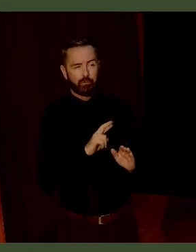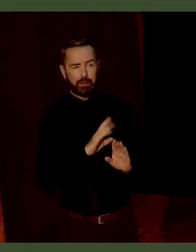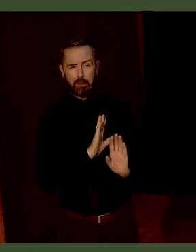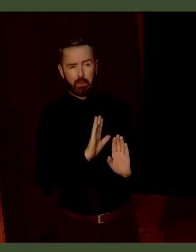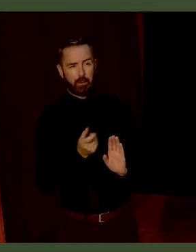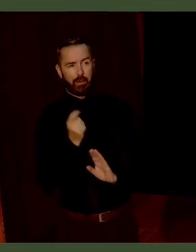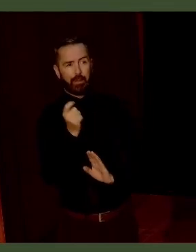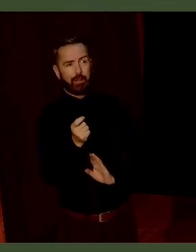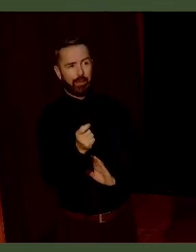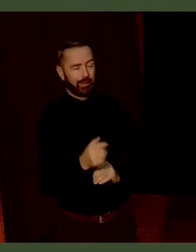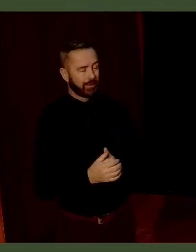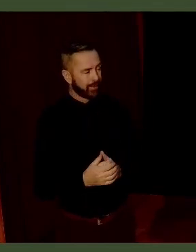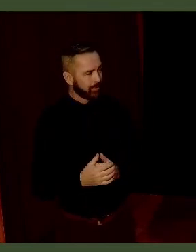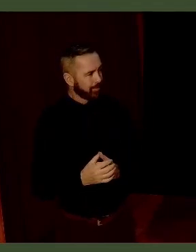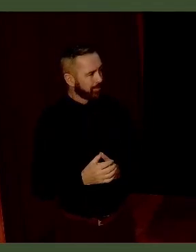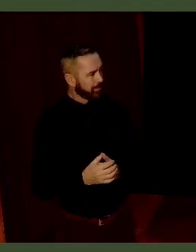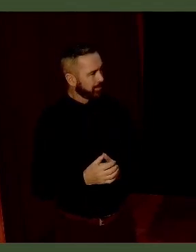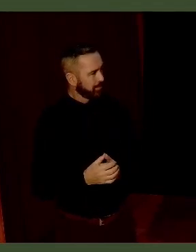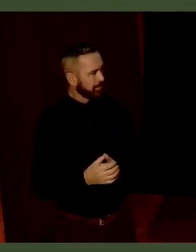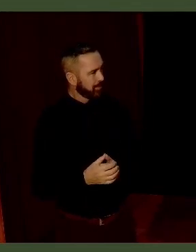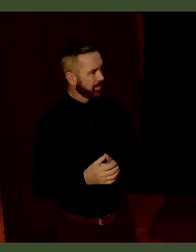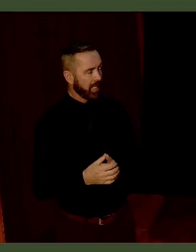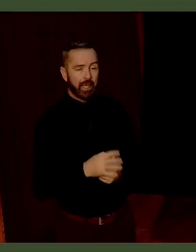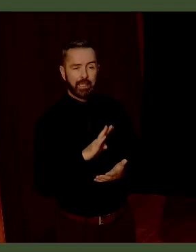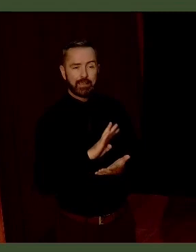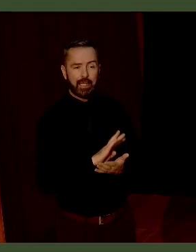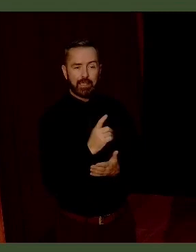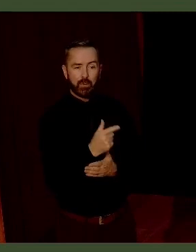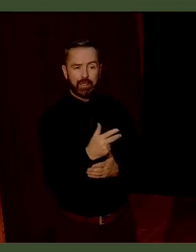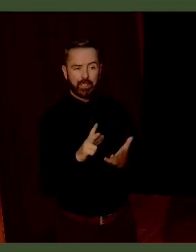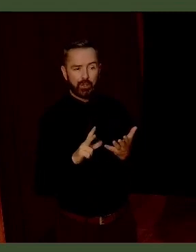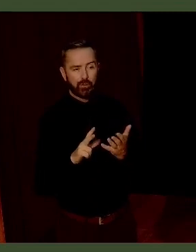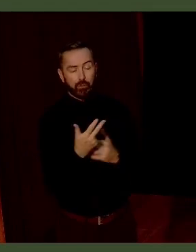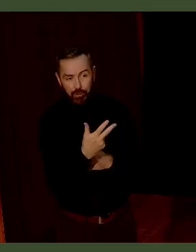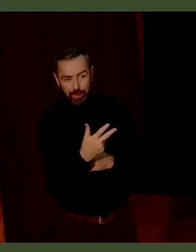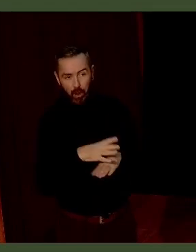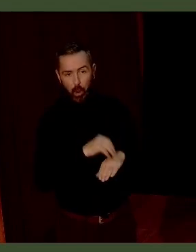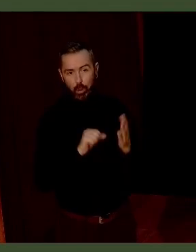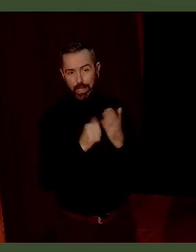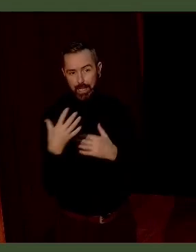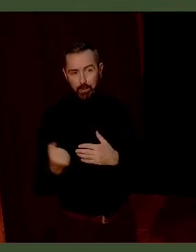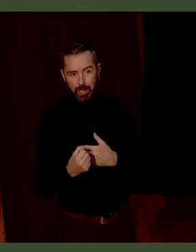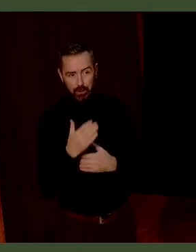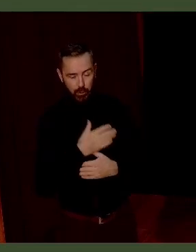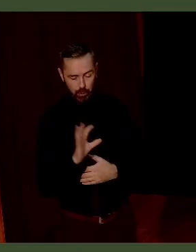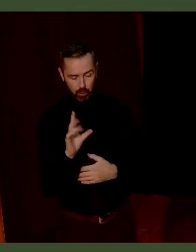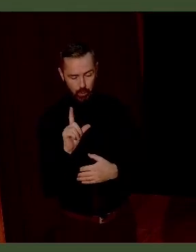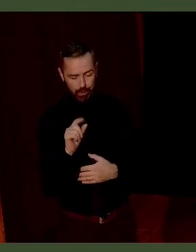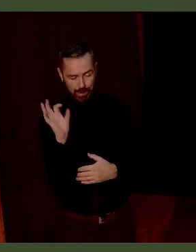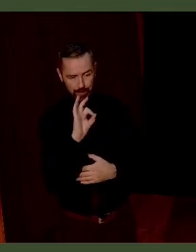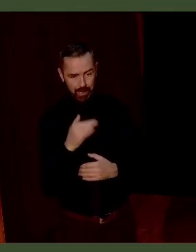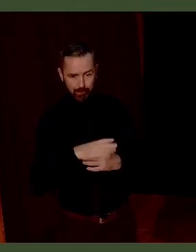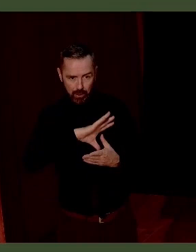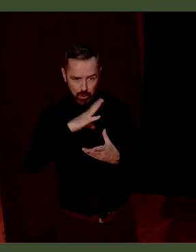much more than if they'd fallen on the rates. In 1923, old age pensions cost just under 20% of